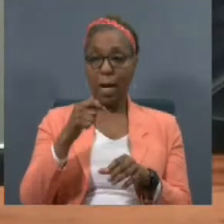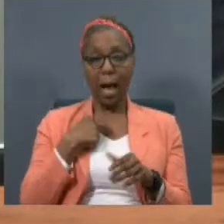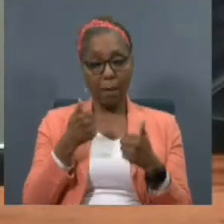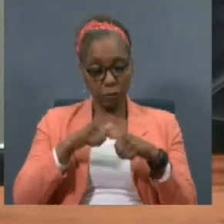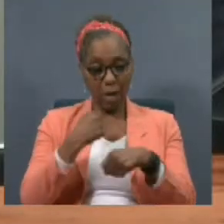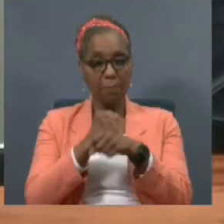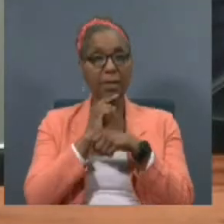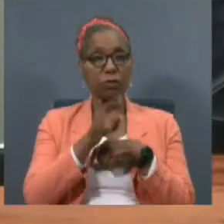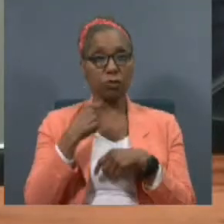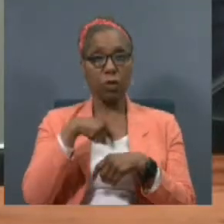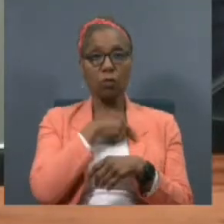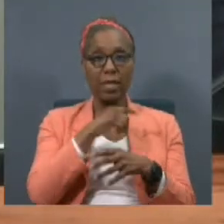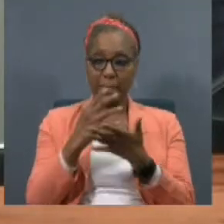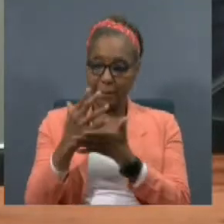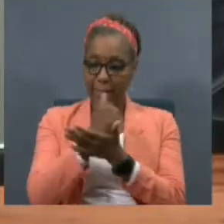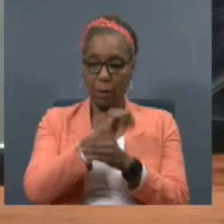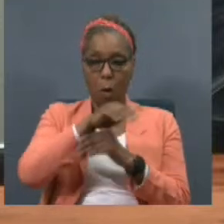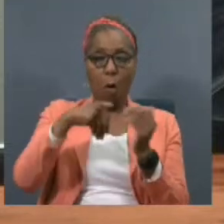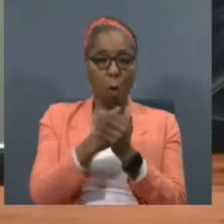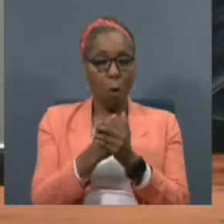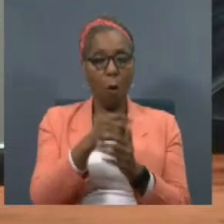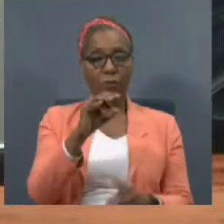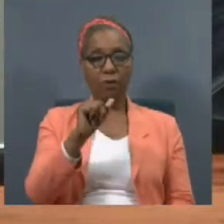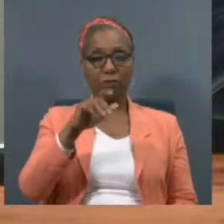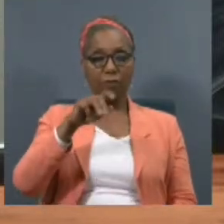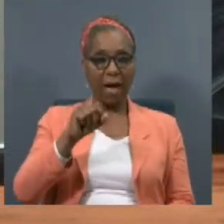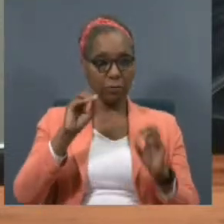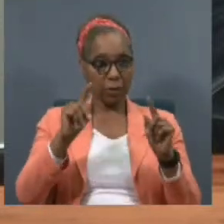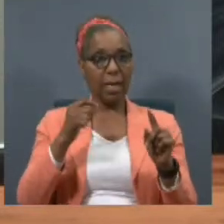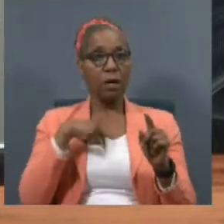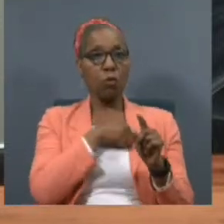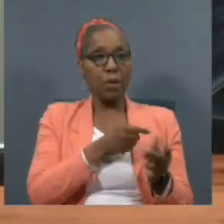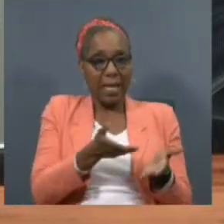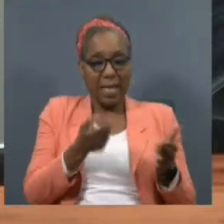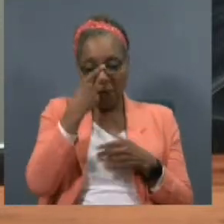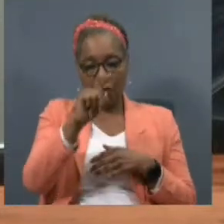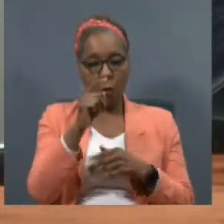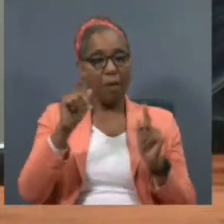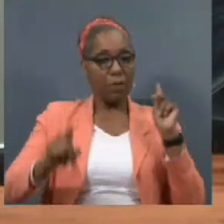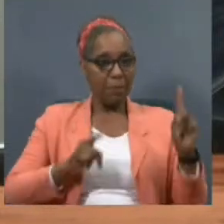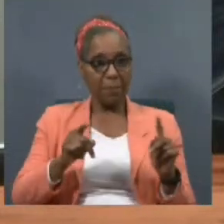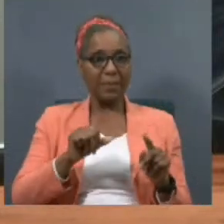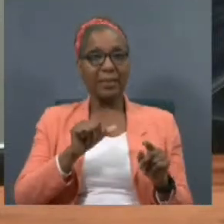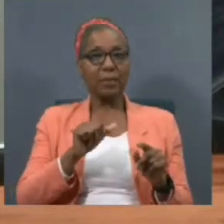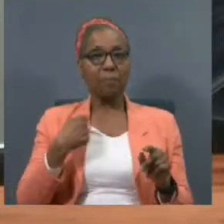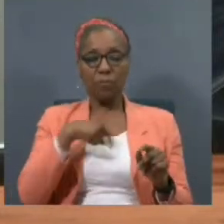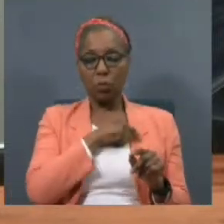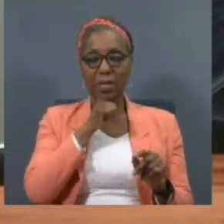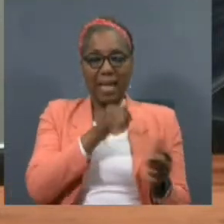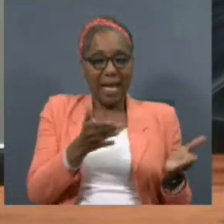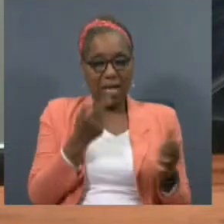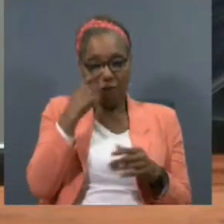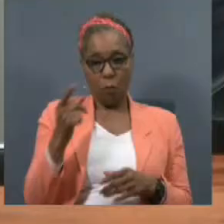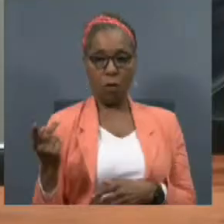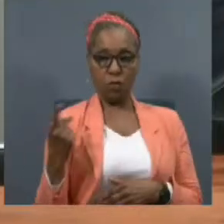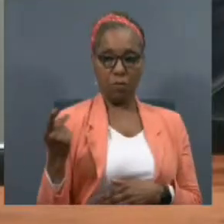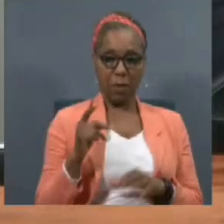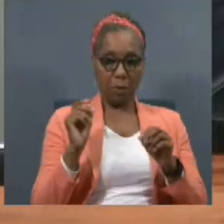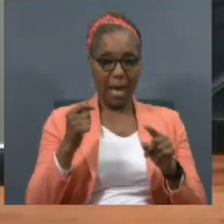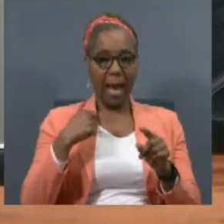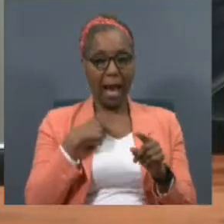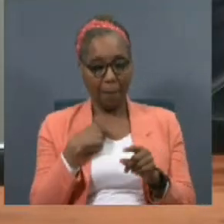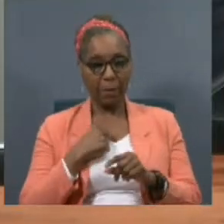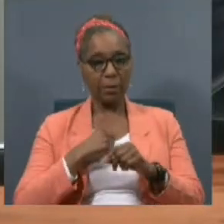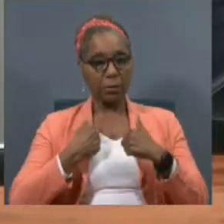do is make sure we get all the facts. If we get all the facts, then we're here for the people. We're not here for me and you. I'm here looking out for the